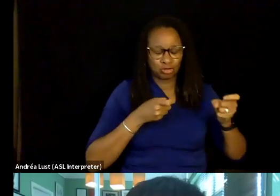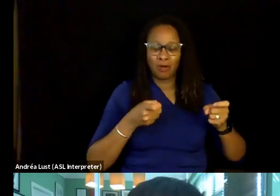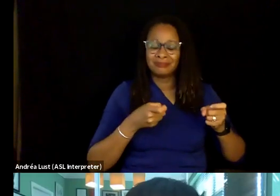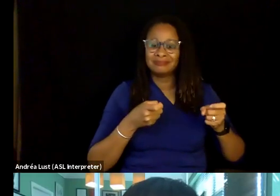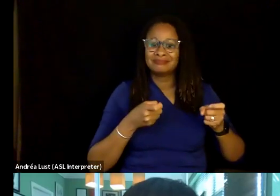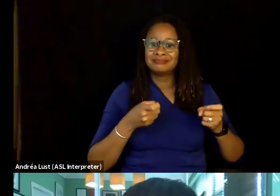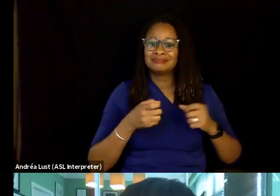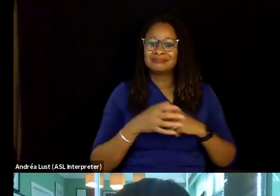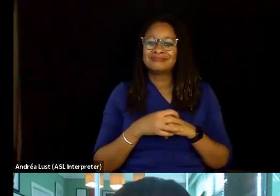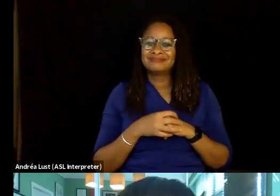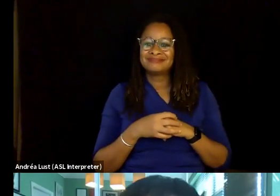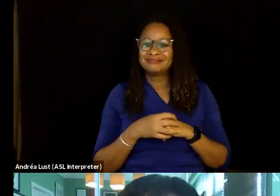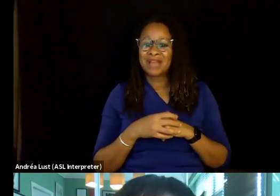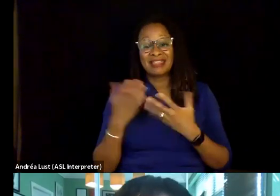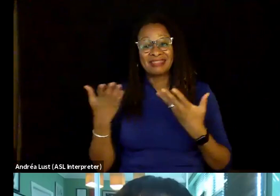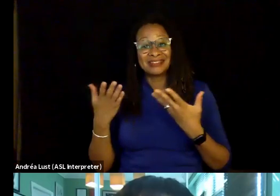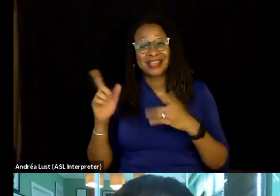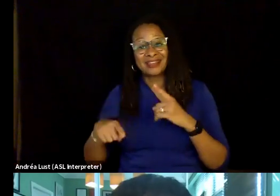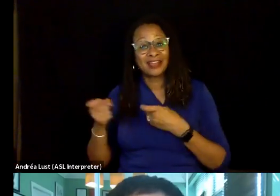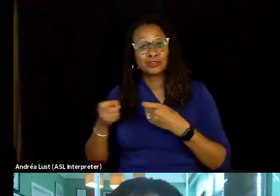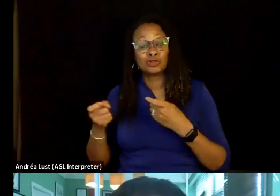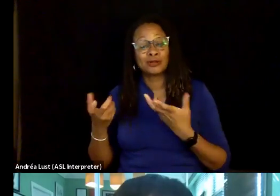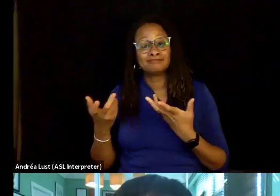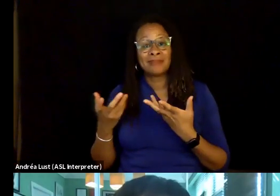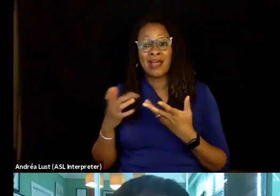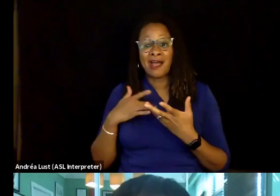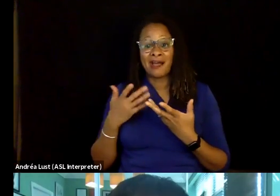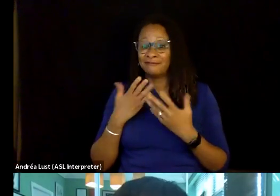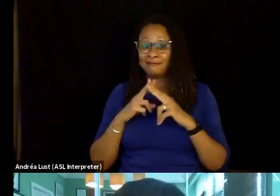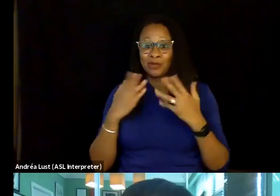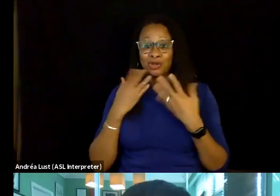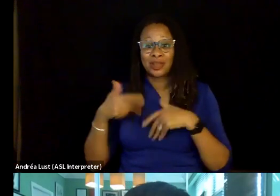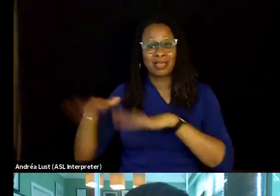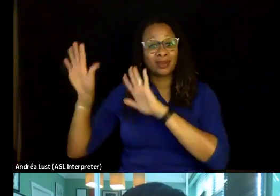freak. But the things I can't control, I'm very good at letting go as well.